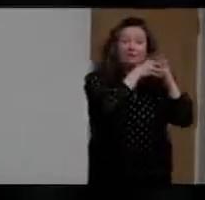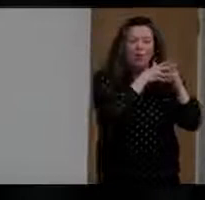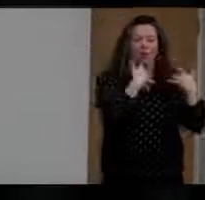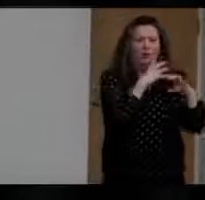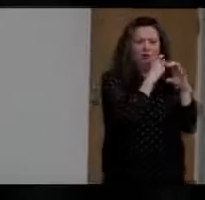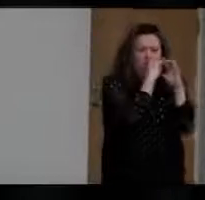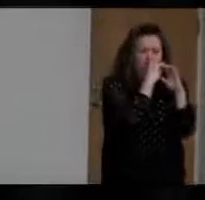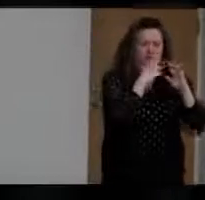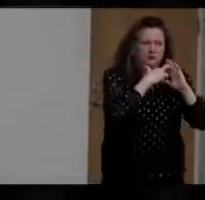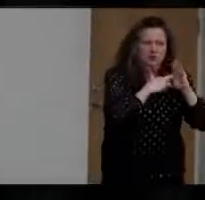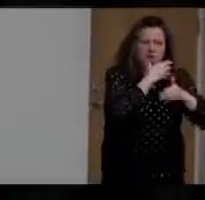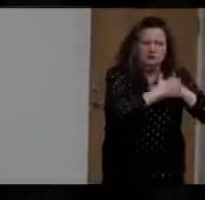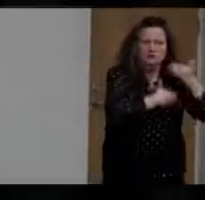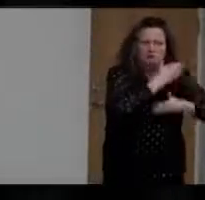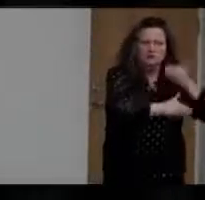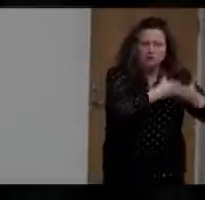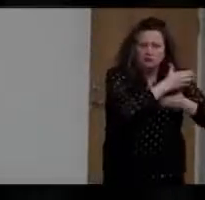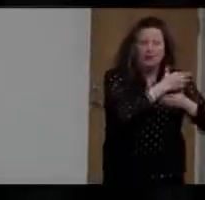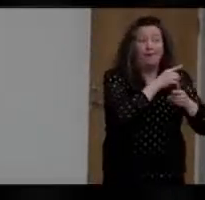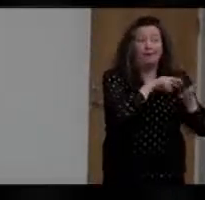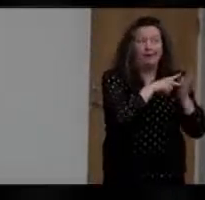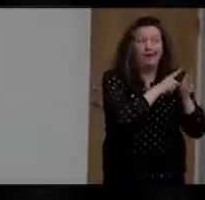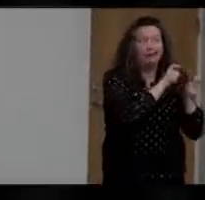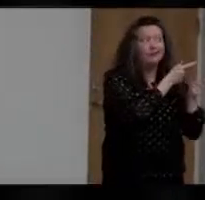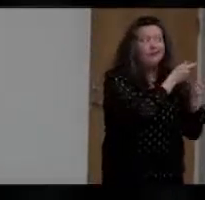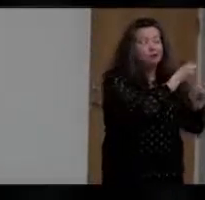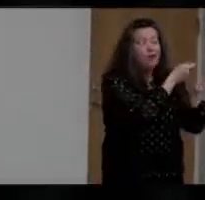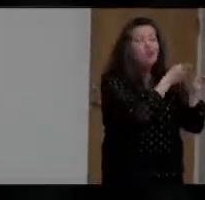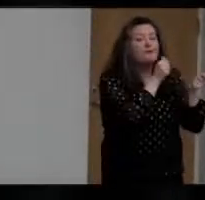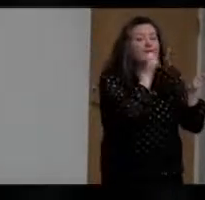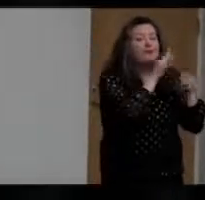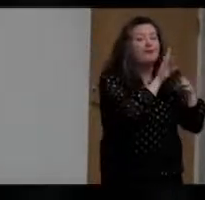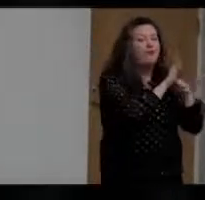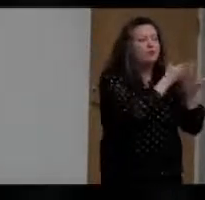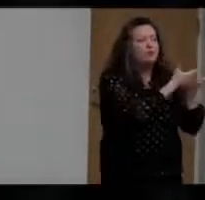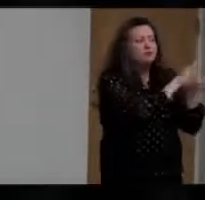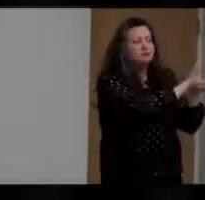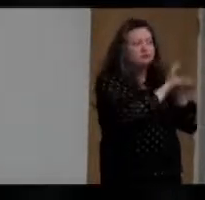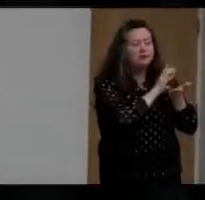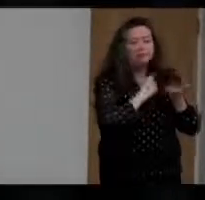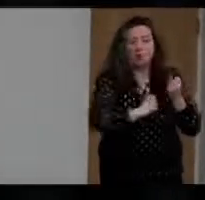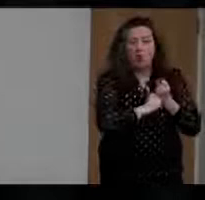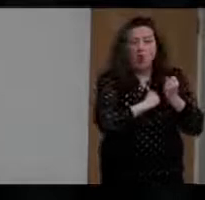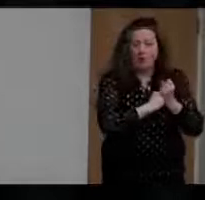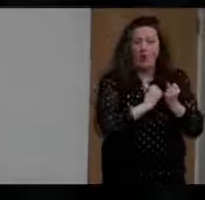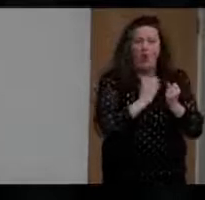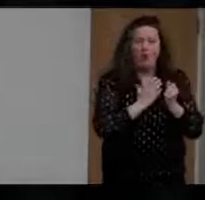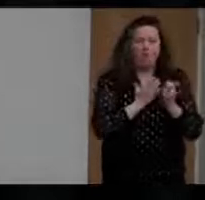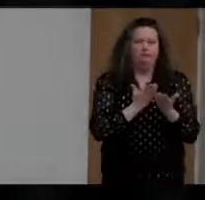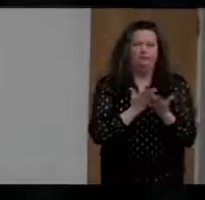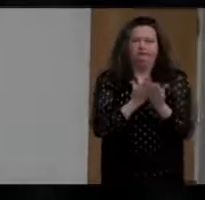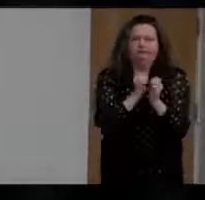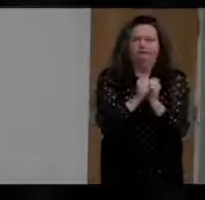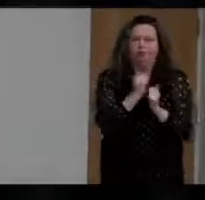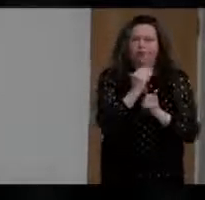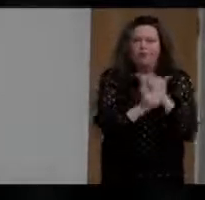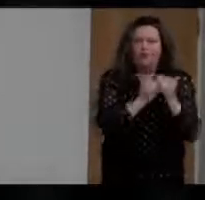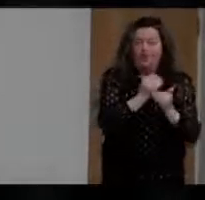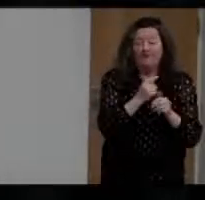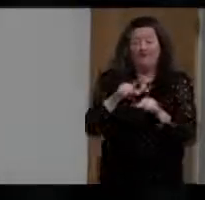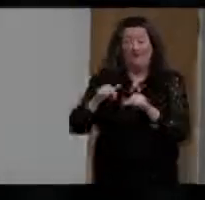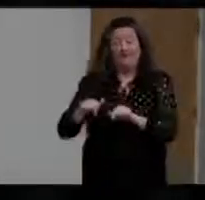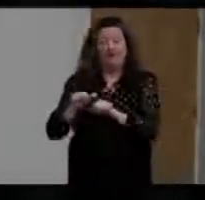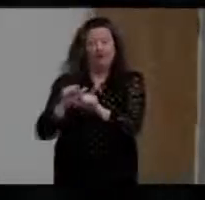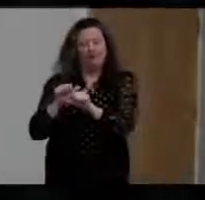a corporation and financial backing to do that successfully. You can't really do it on your own because it's not a one-time process. It's the beginning of a